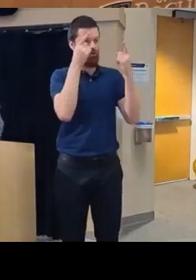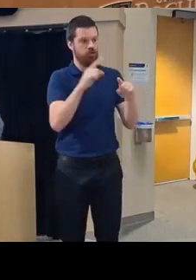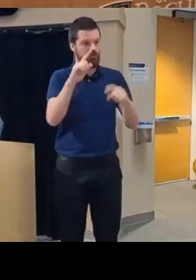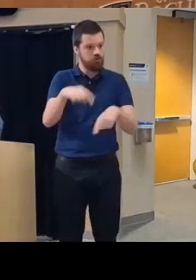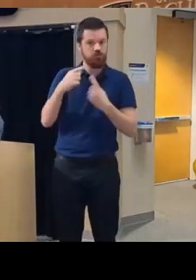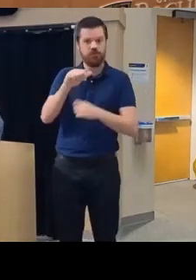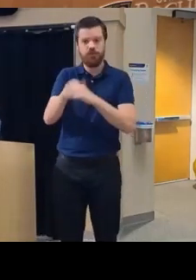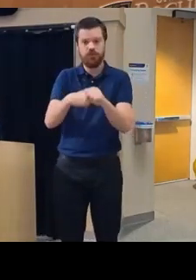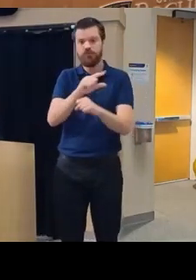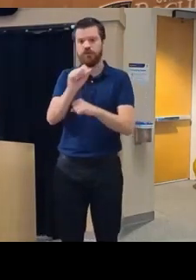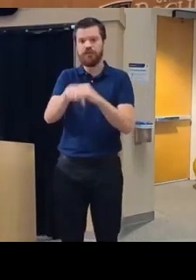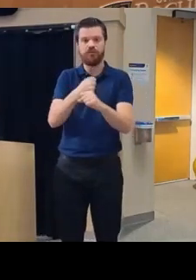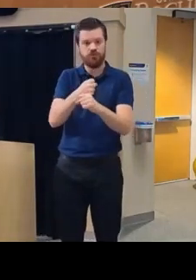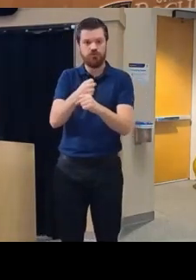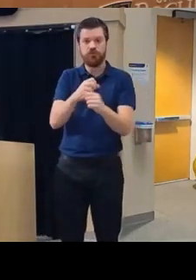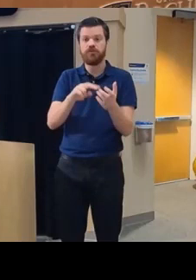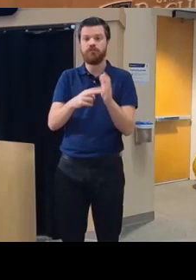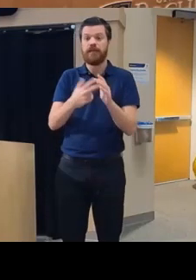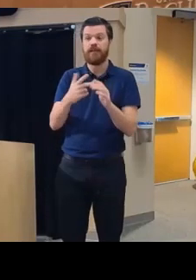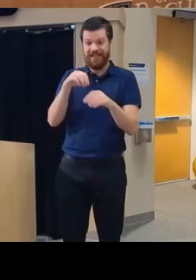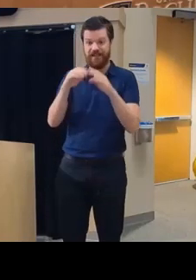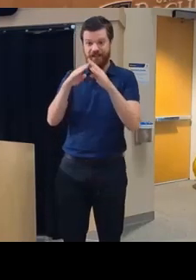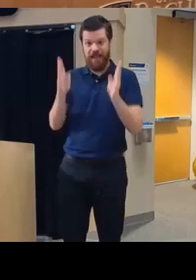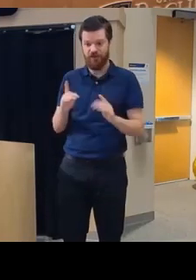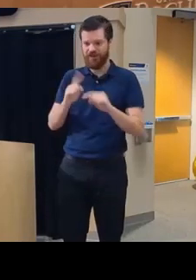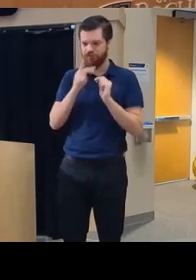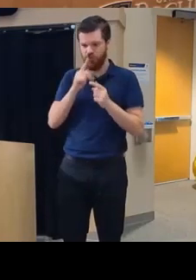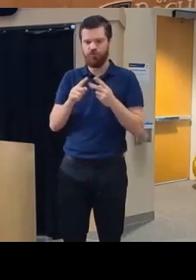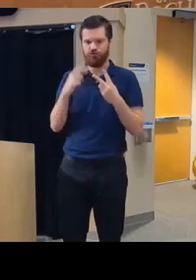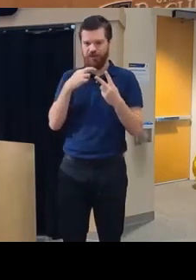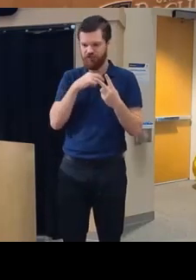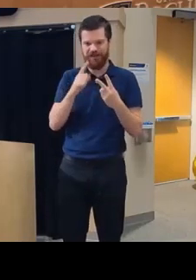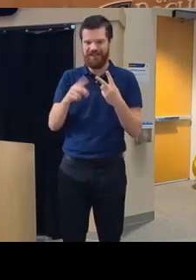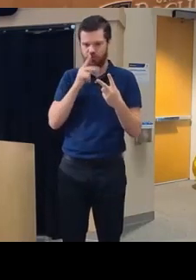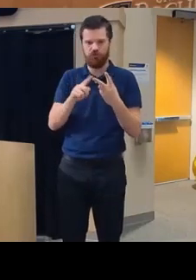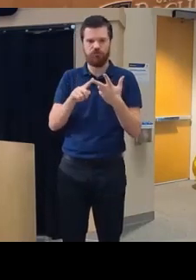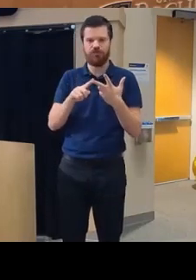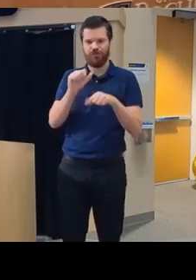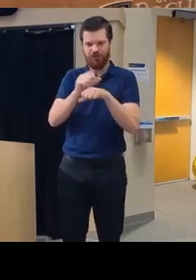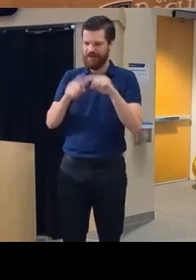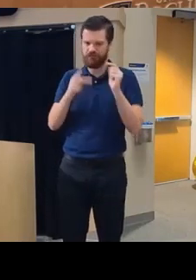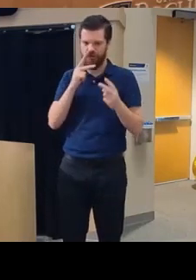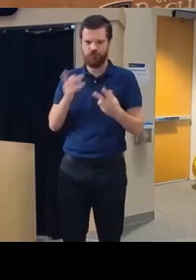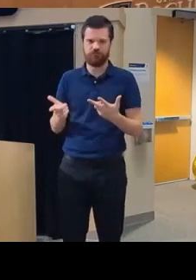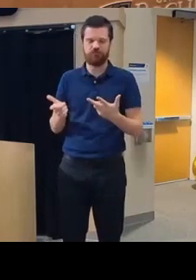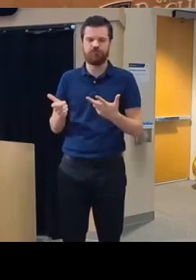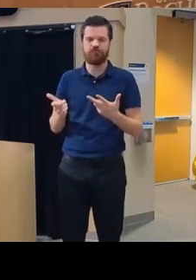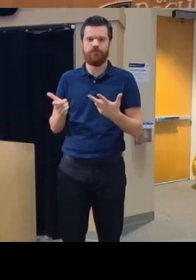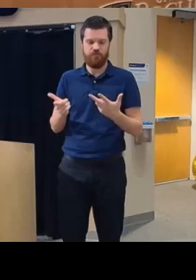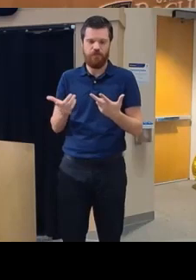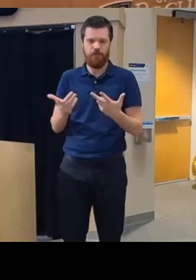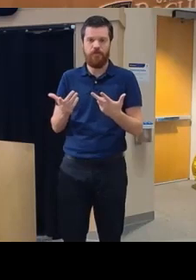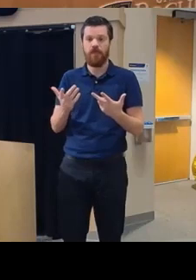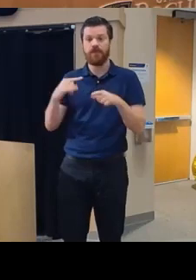past decade or 20 years or whatever, like you can't smoke in a building, can't smoke in a restaurant, you can't smoke at work. And like a lot